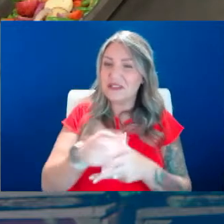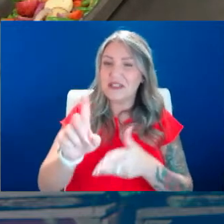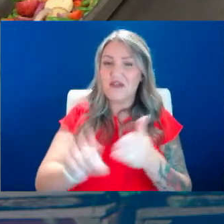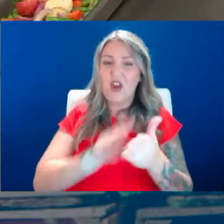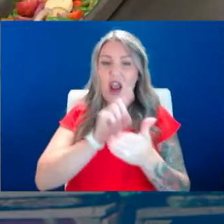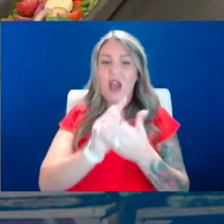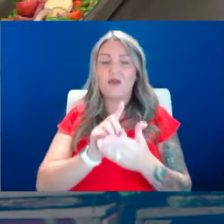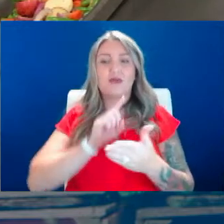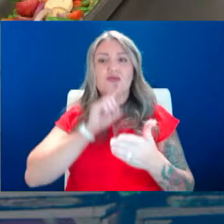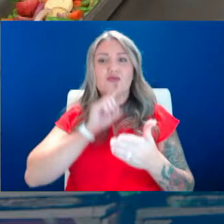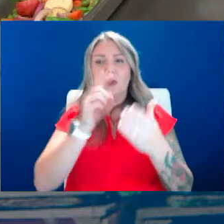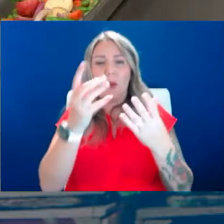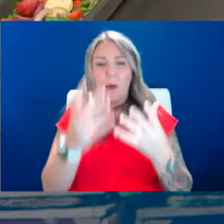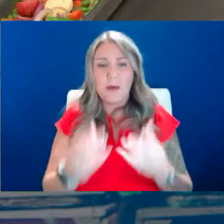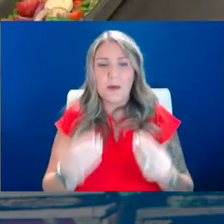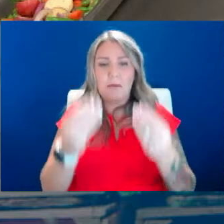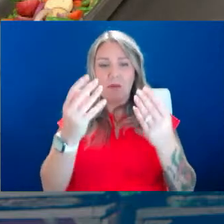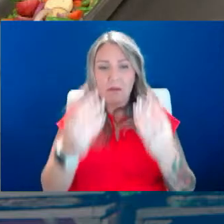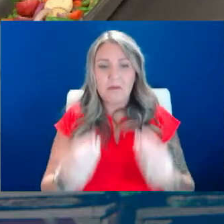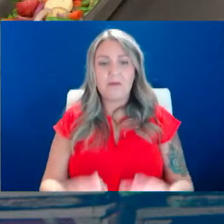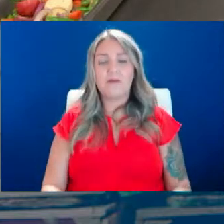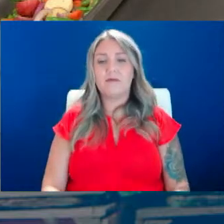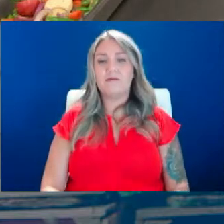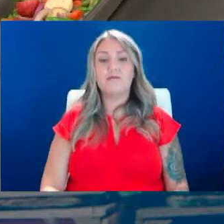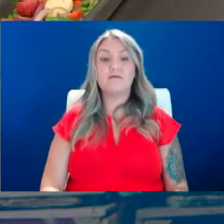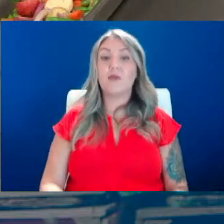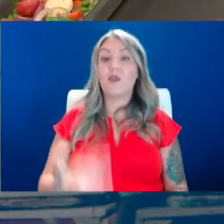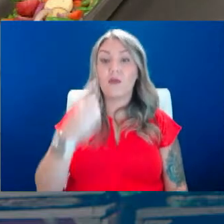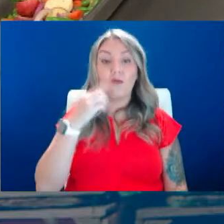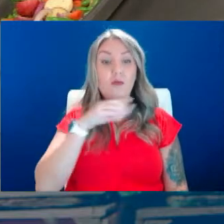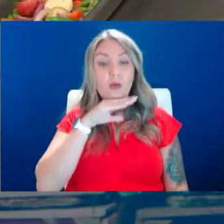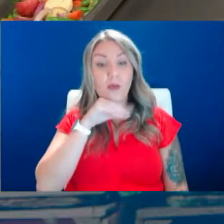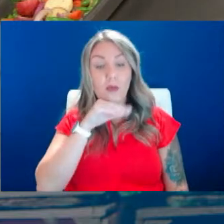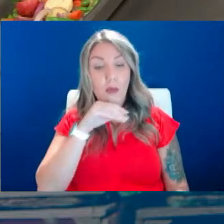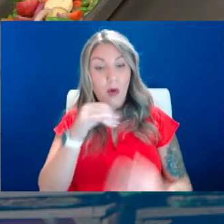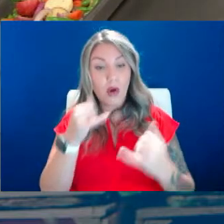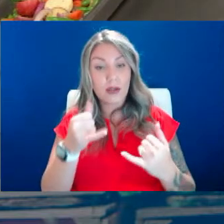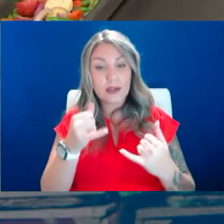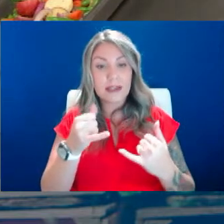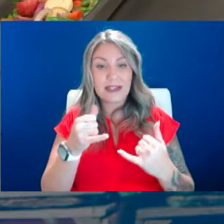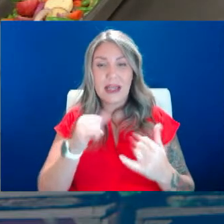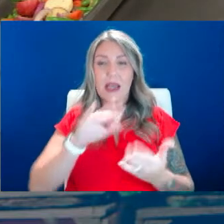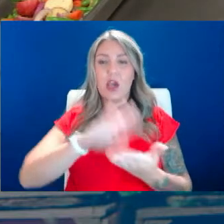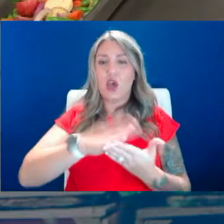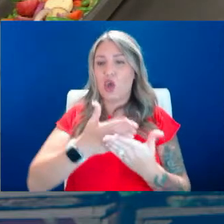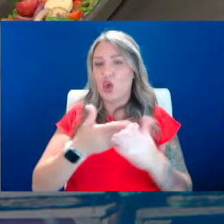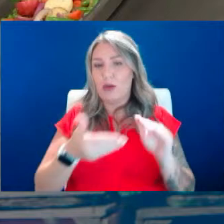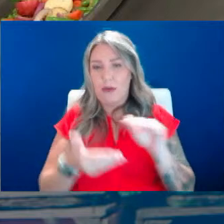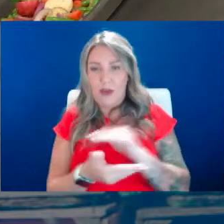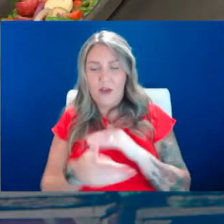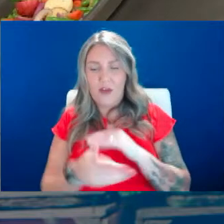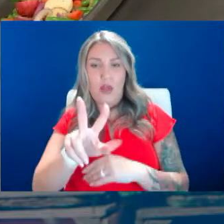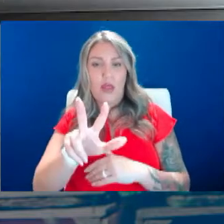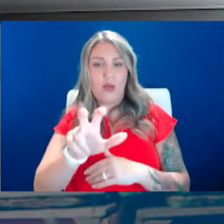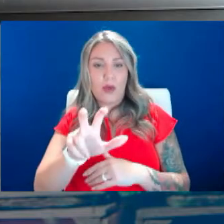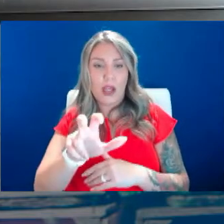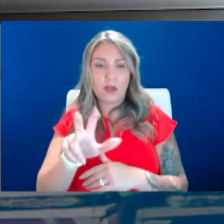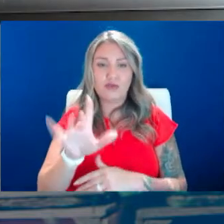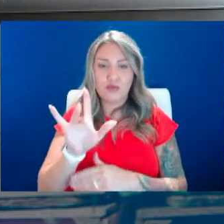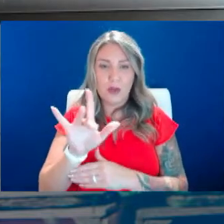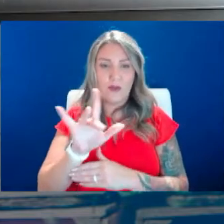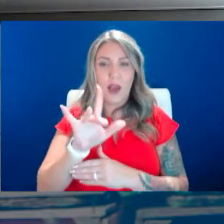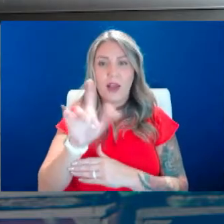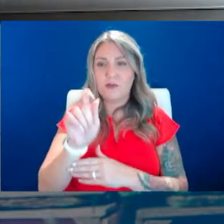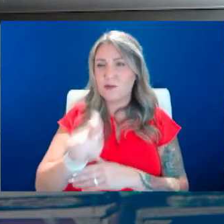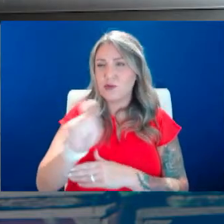in. Now for the pork today, we're going to cook it in the oven, 325 degrees for about